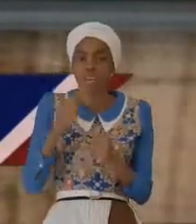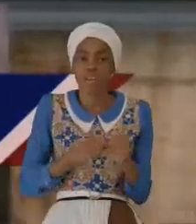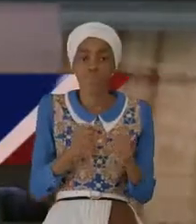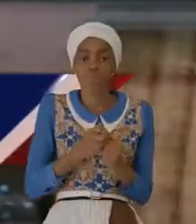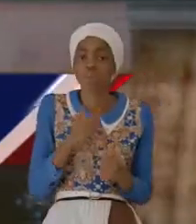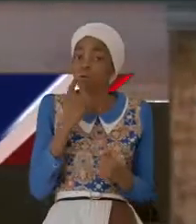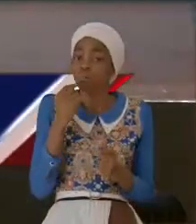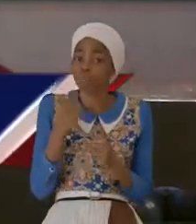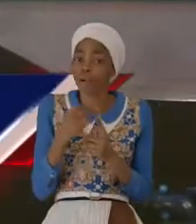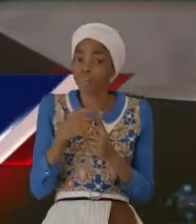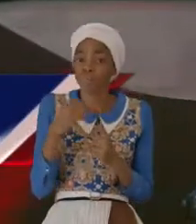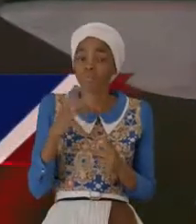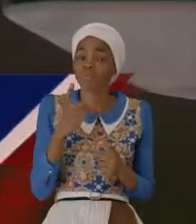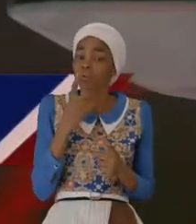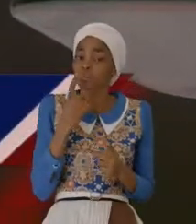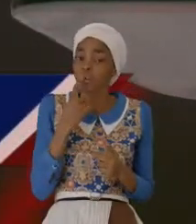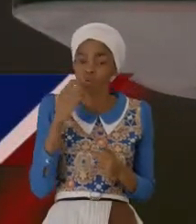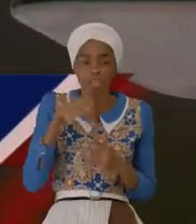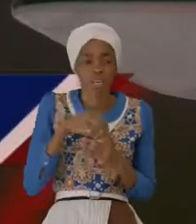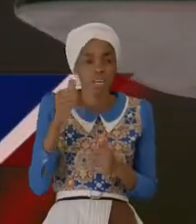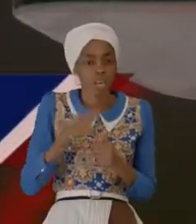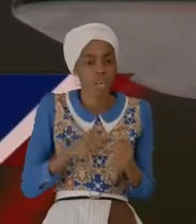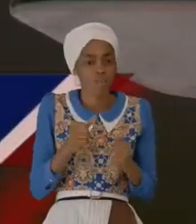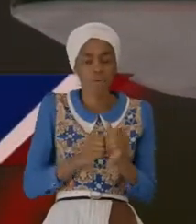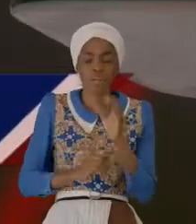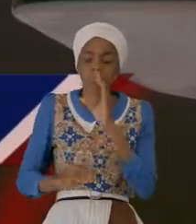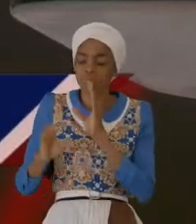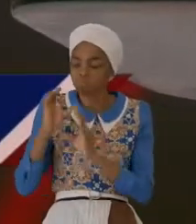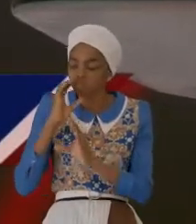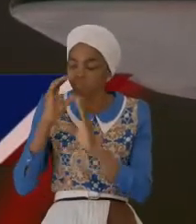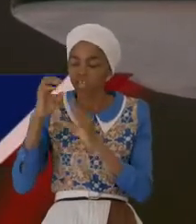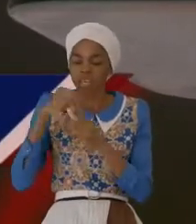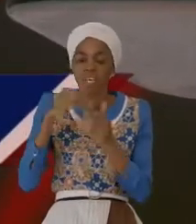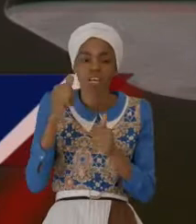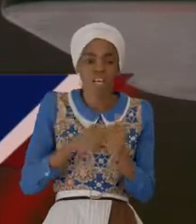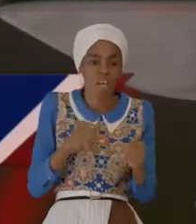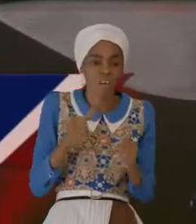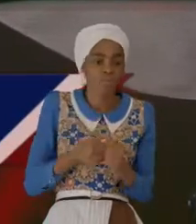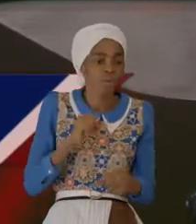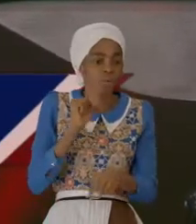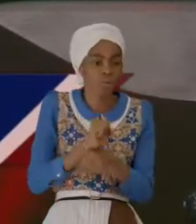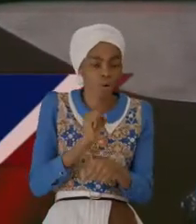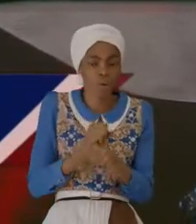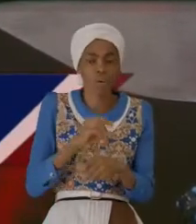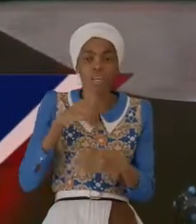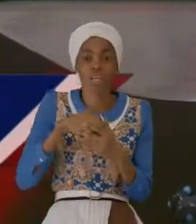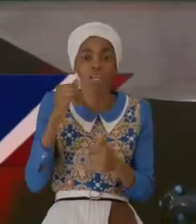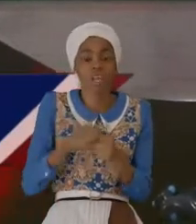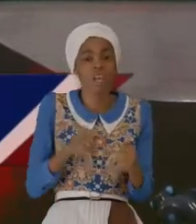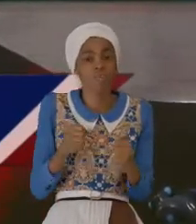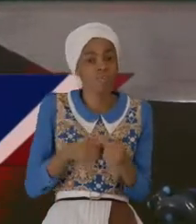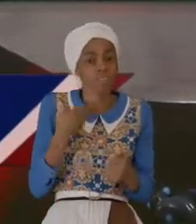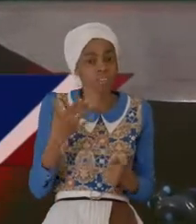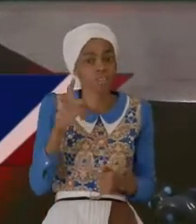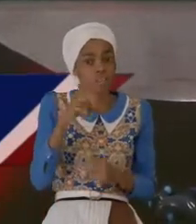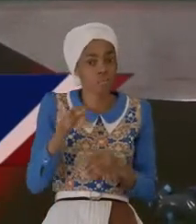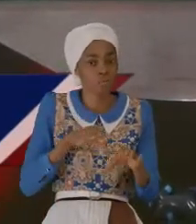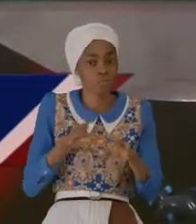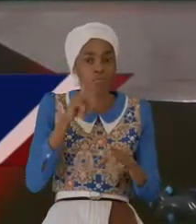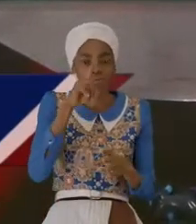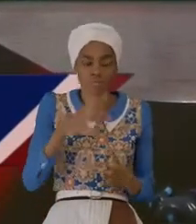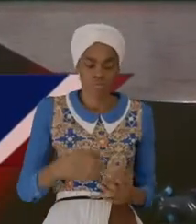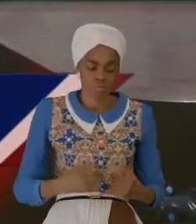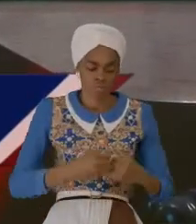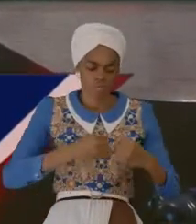every interaction in every plant in every project in everything you do you're single yourself